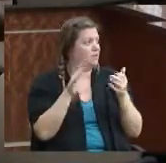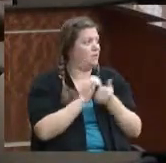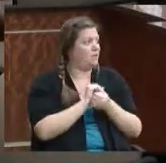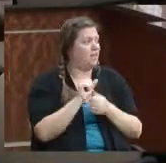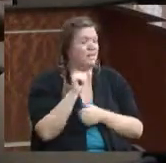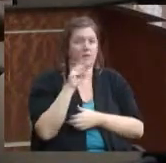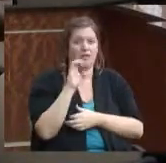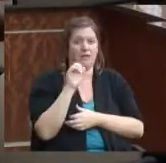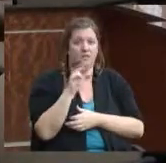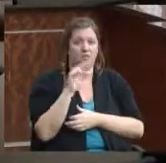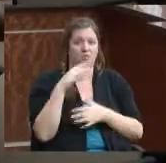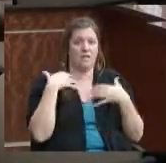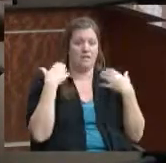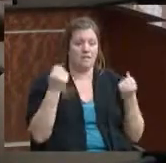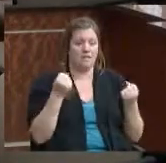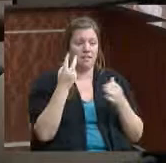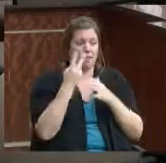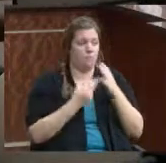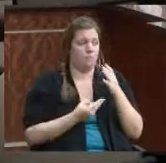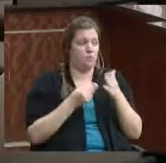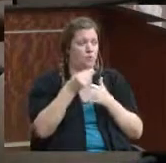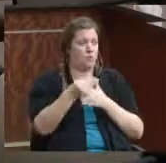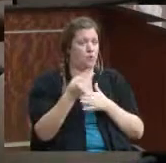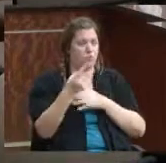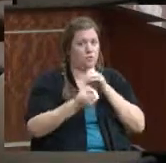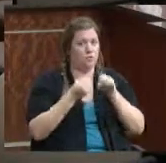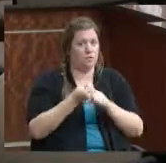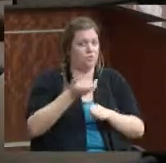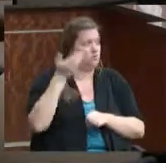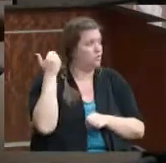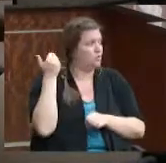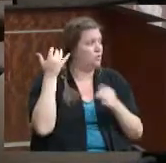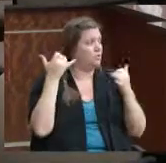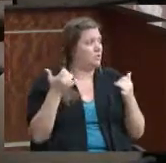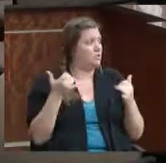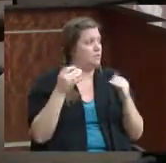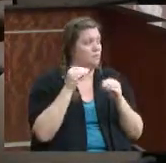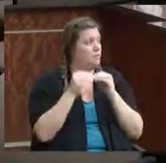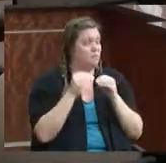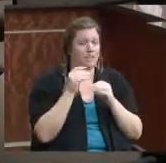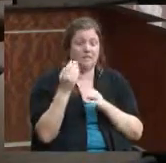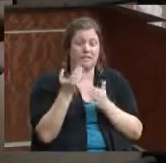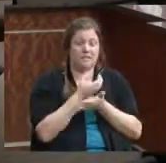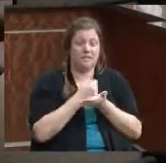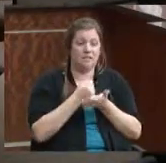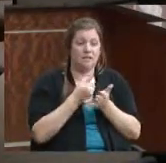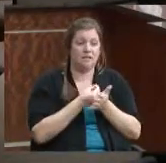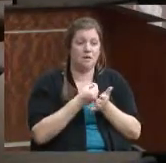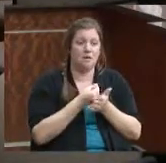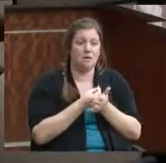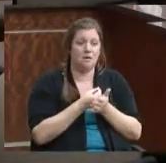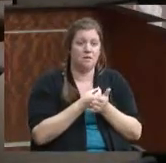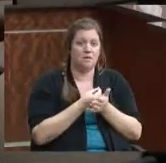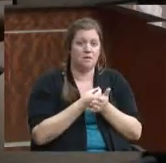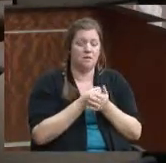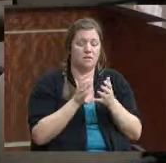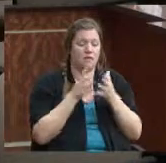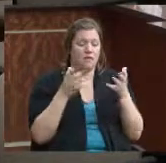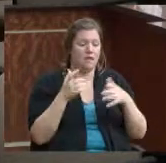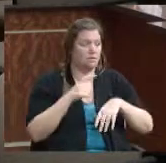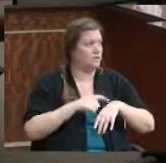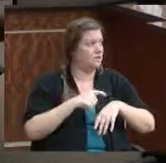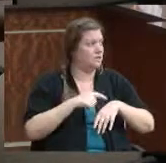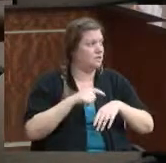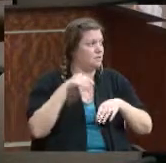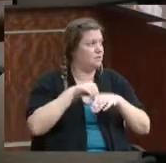and other health issues, and we bought this house 2 years ago because we're now on a fixed income, and therefore he spends a lot of the